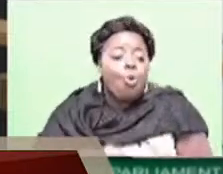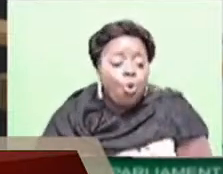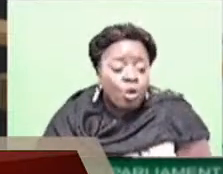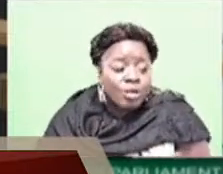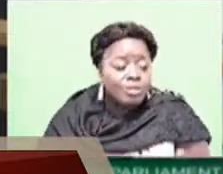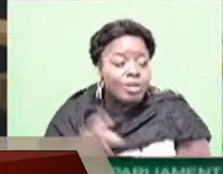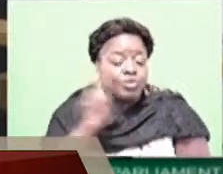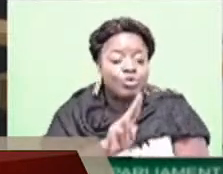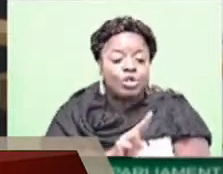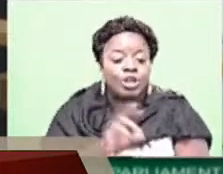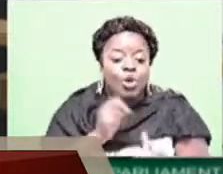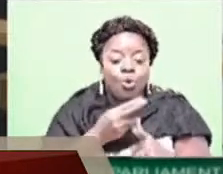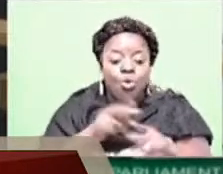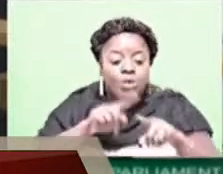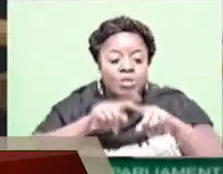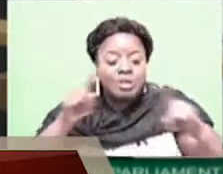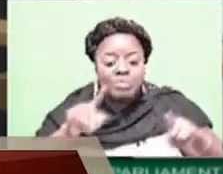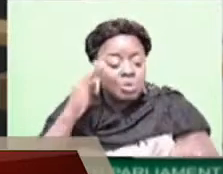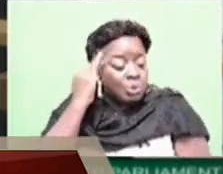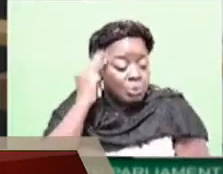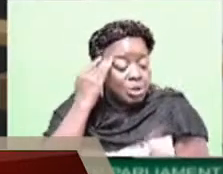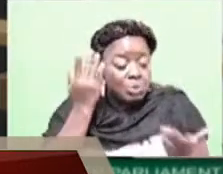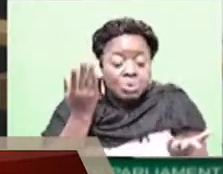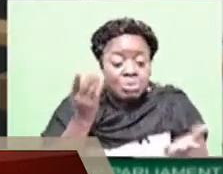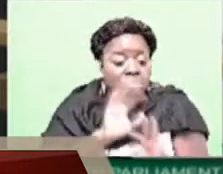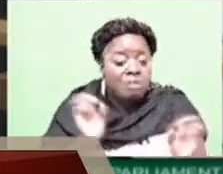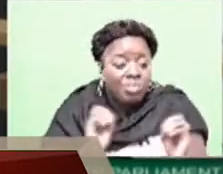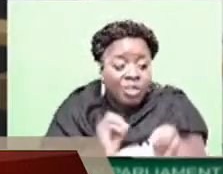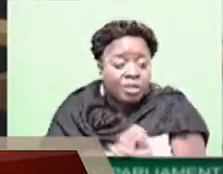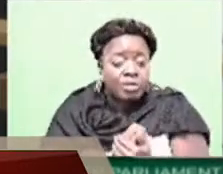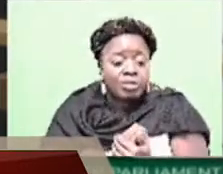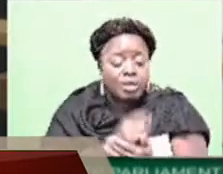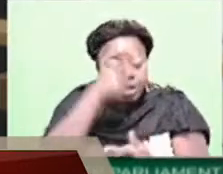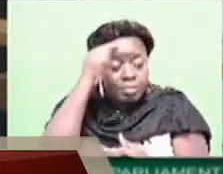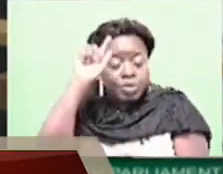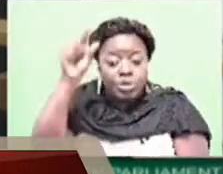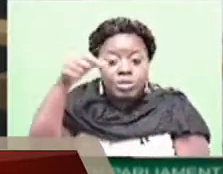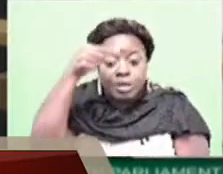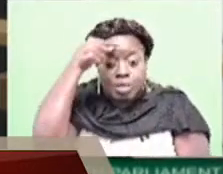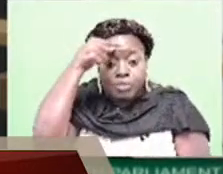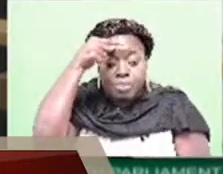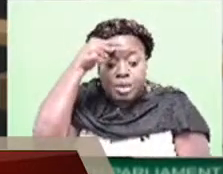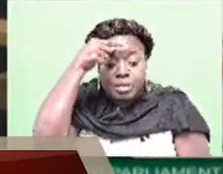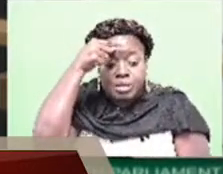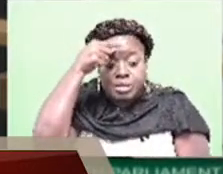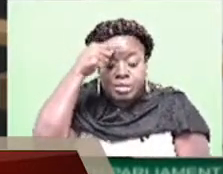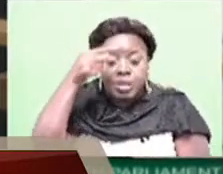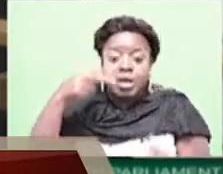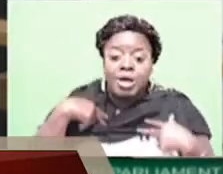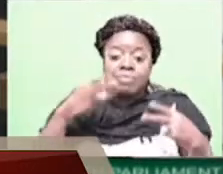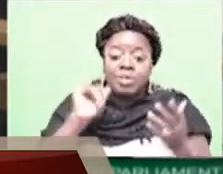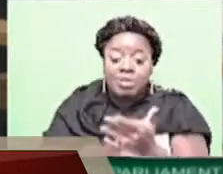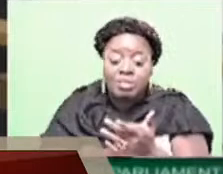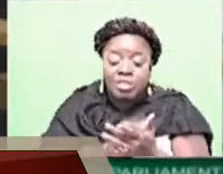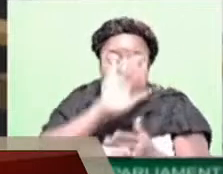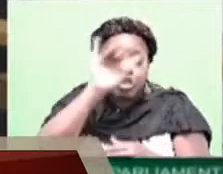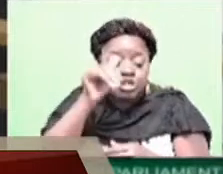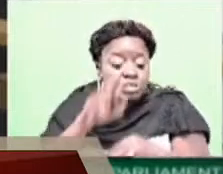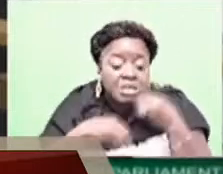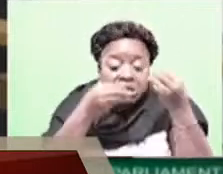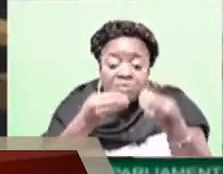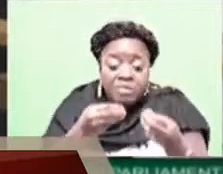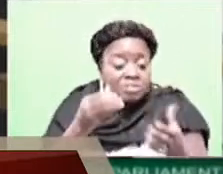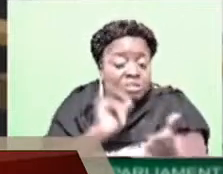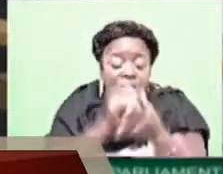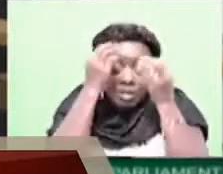any exceptions. We don't know none of that because the government, again, has not done their job to provide us with that information.